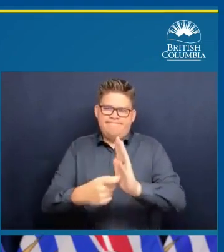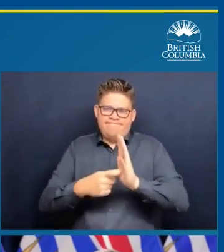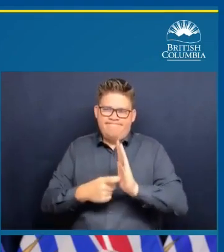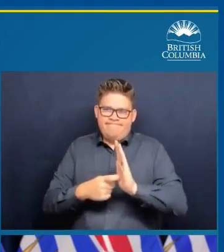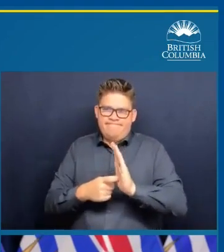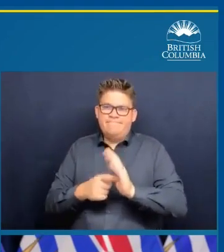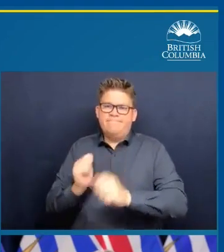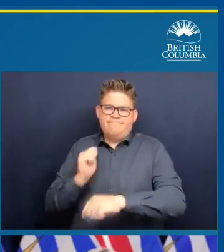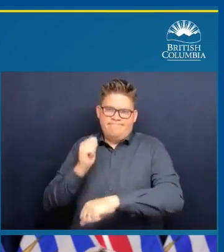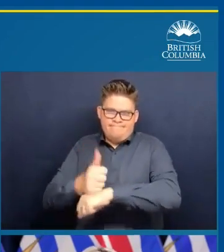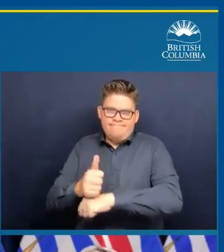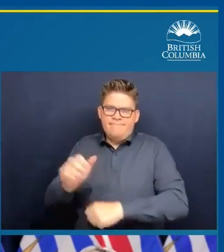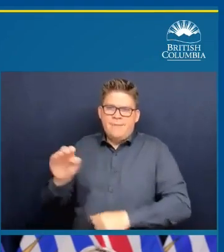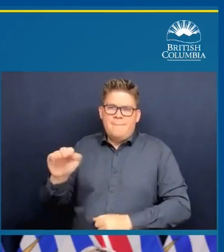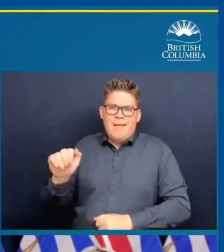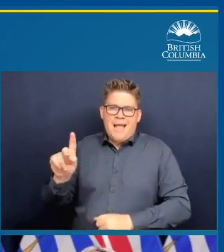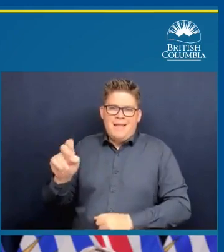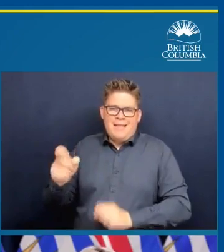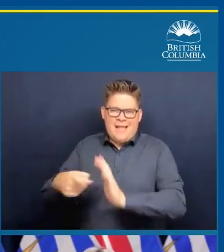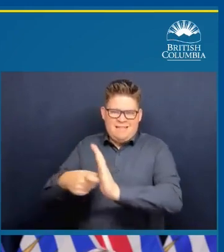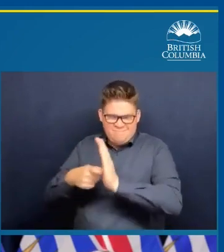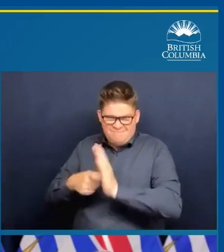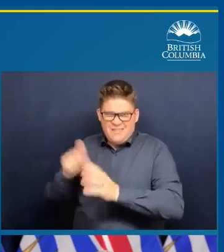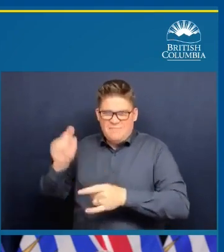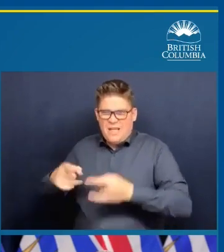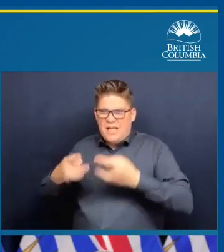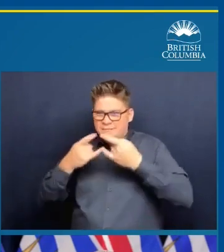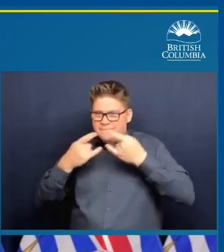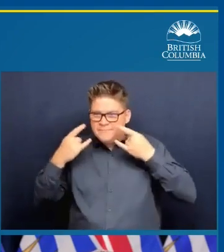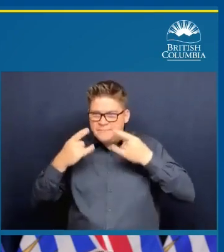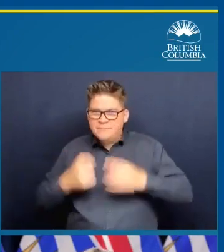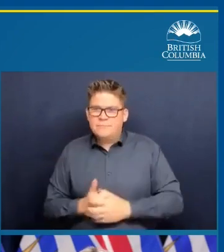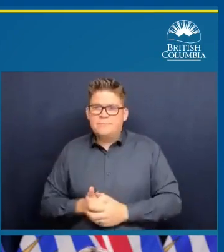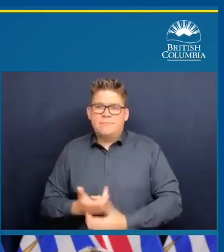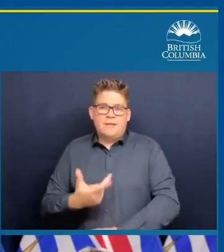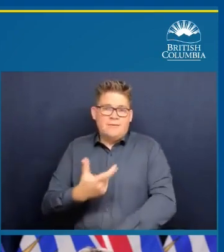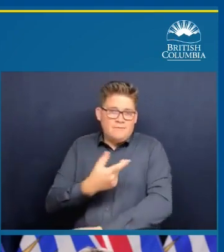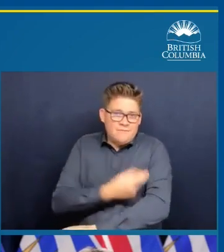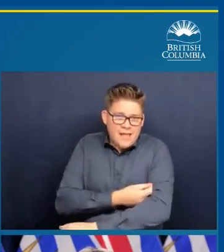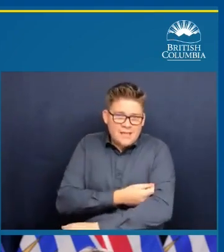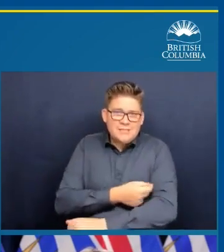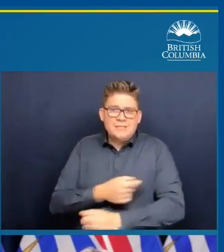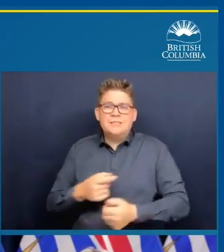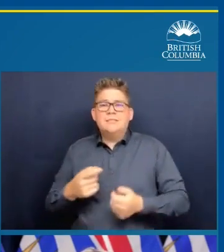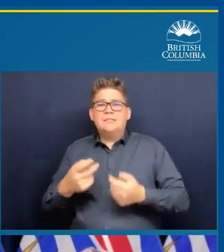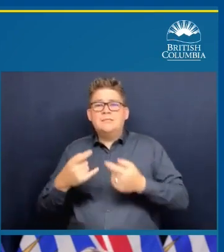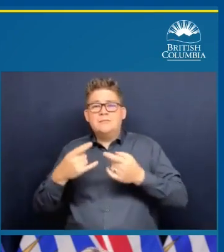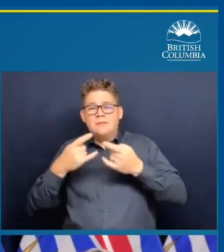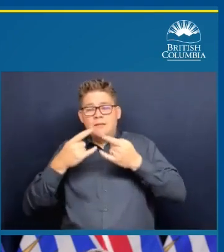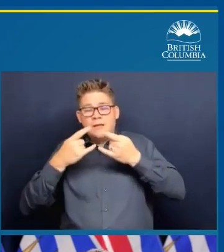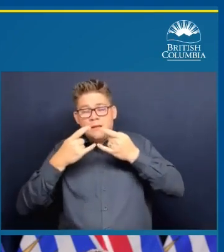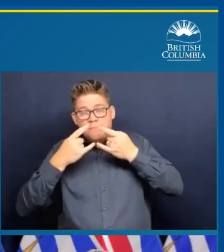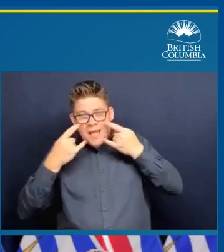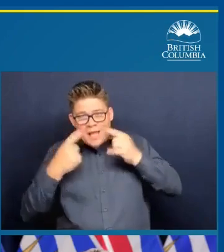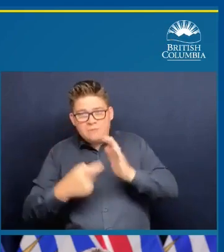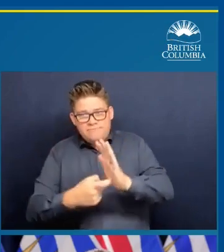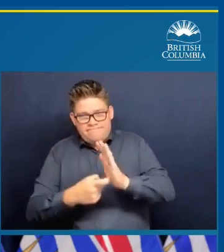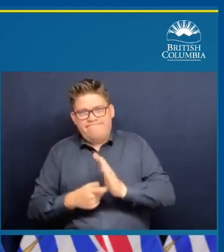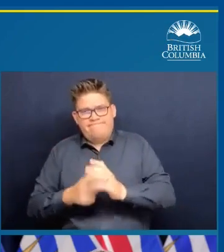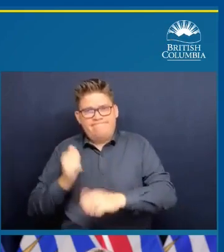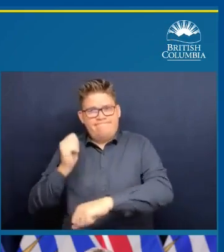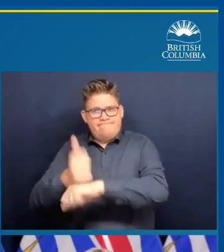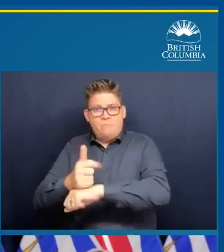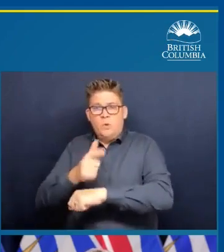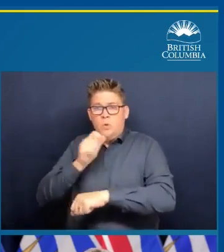we have vaccination requirements for healthcare workers across our healthcare settings in this province,